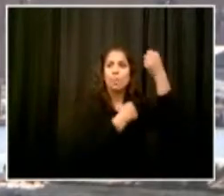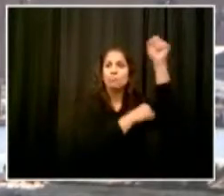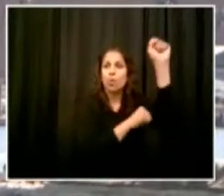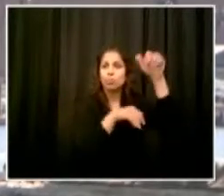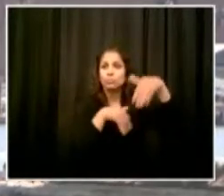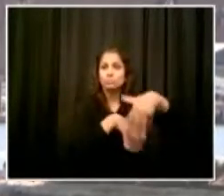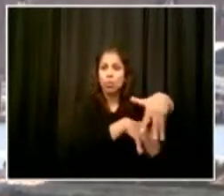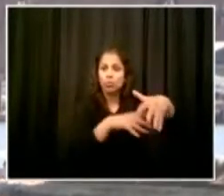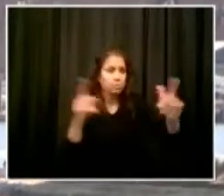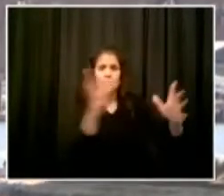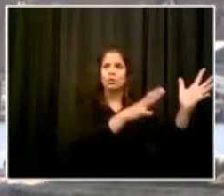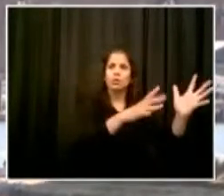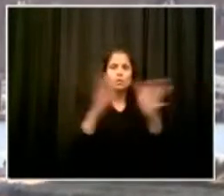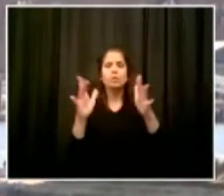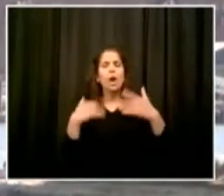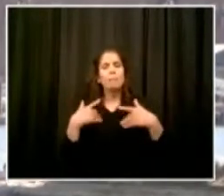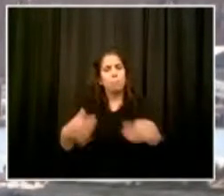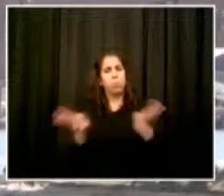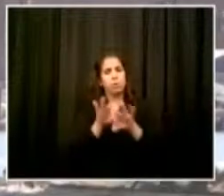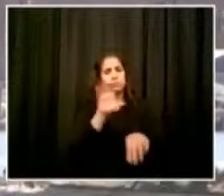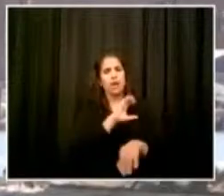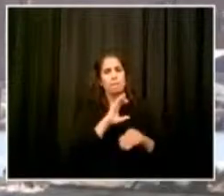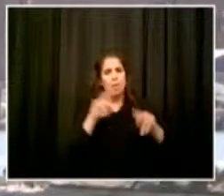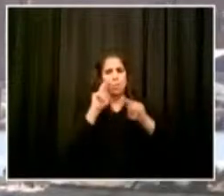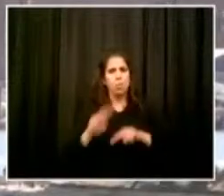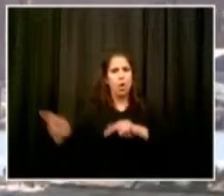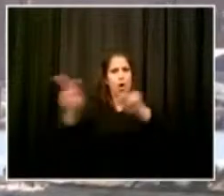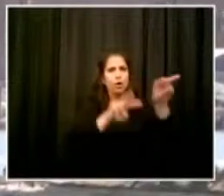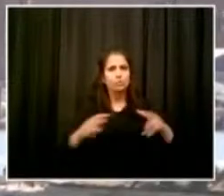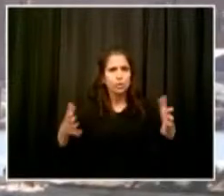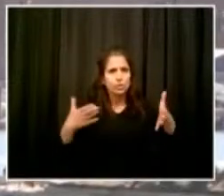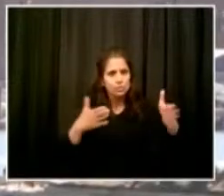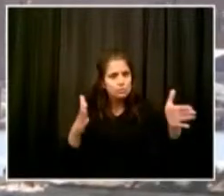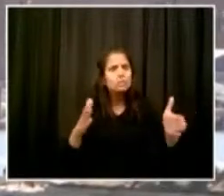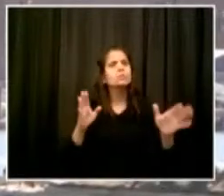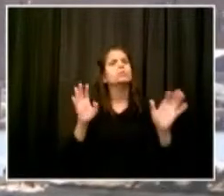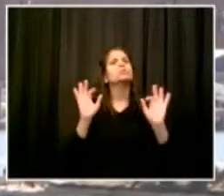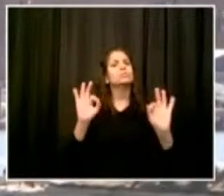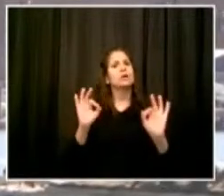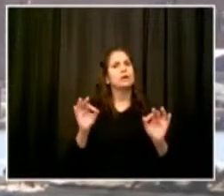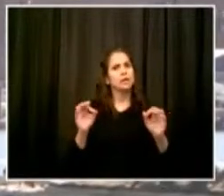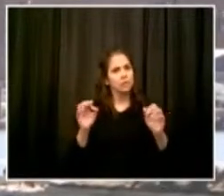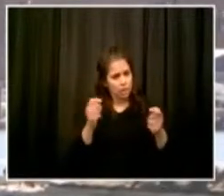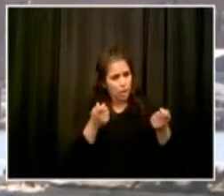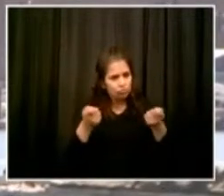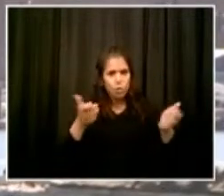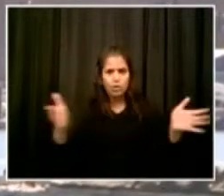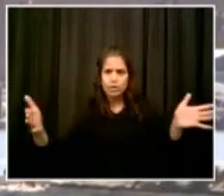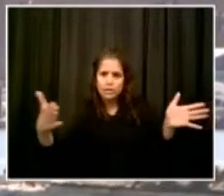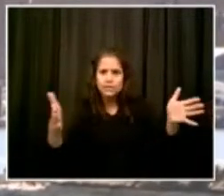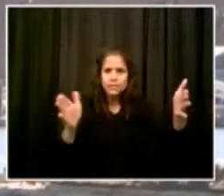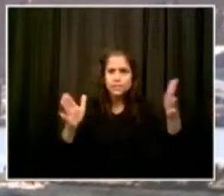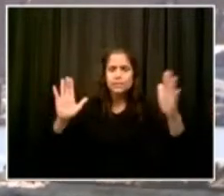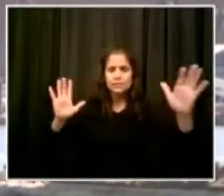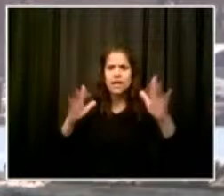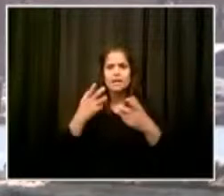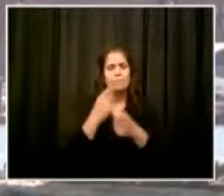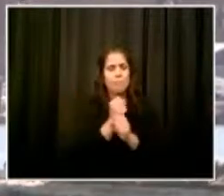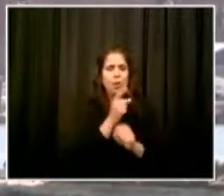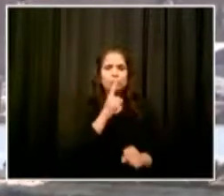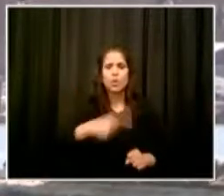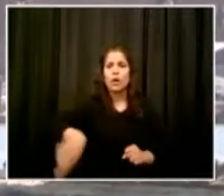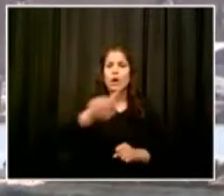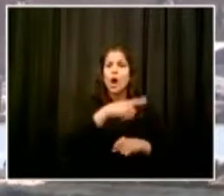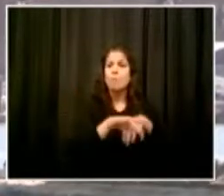maximum respect for peaceful protest, the lightest touch possible, but we also have to protect life, which we did. No lives lost, thank